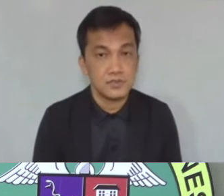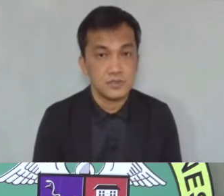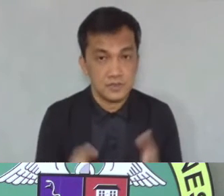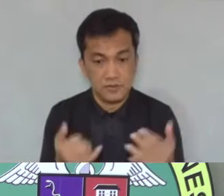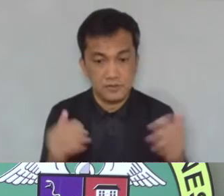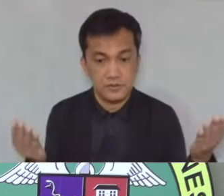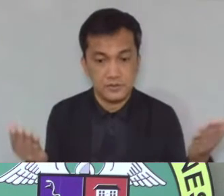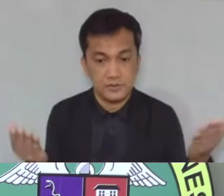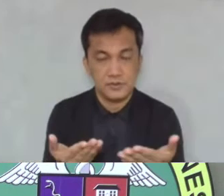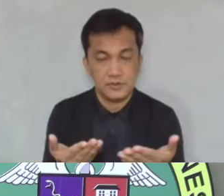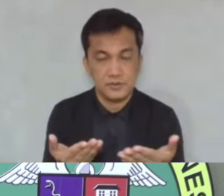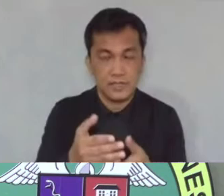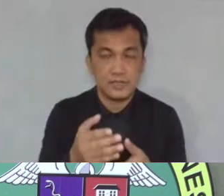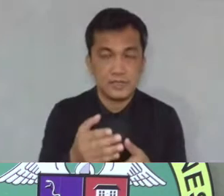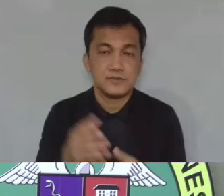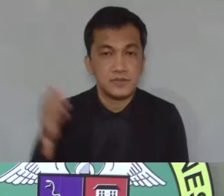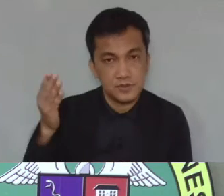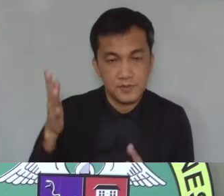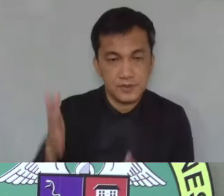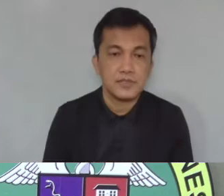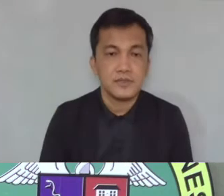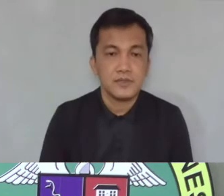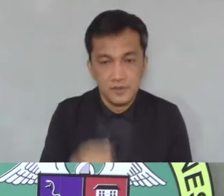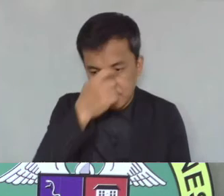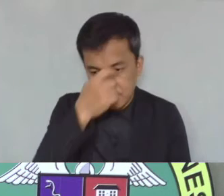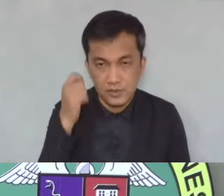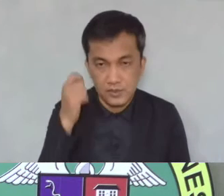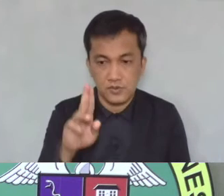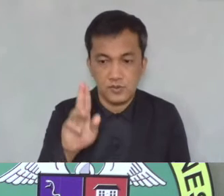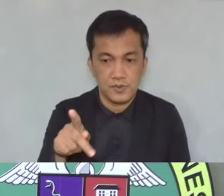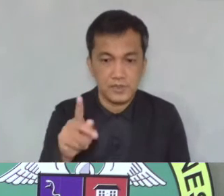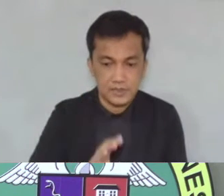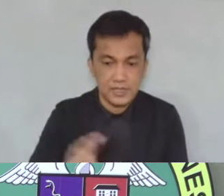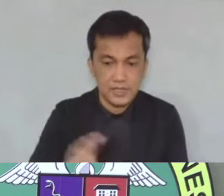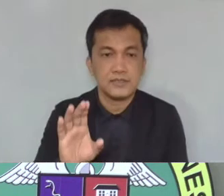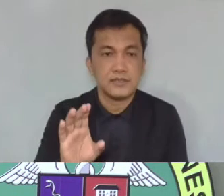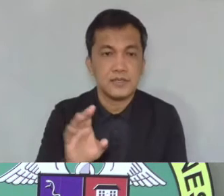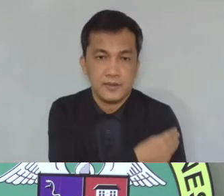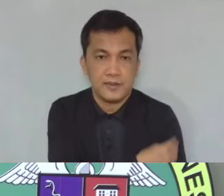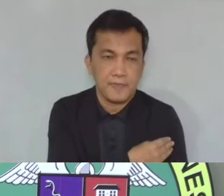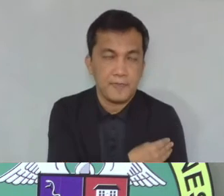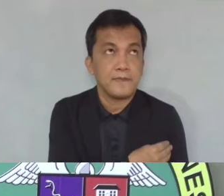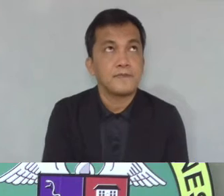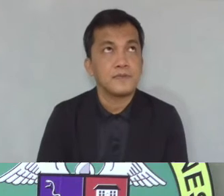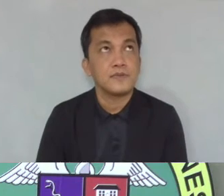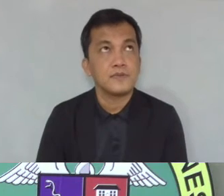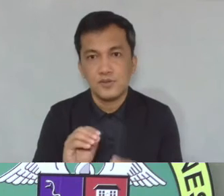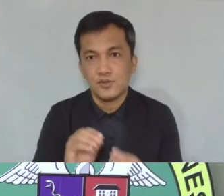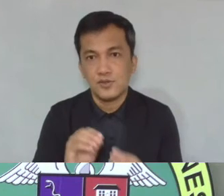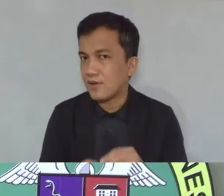Let me introduce our next speaker. She graduated from UP College of Medicine and